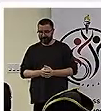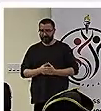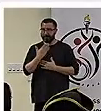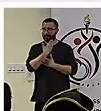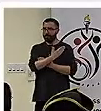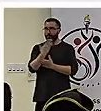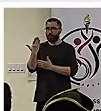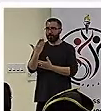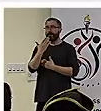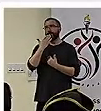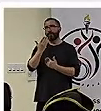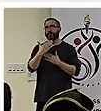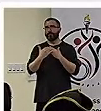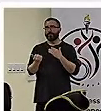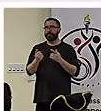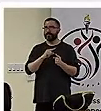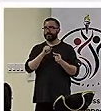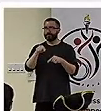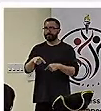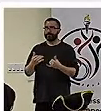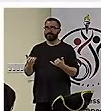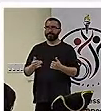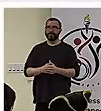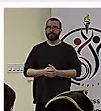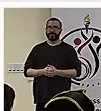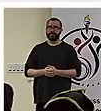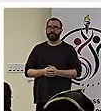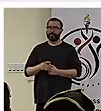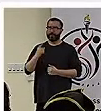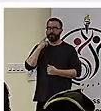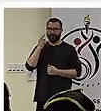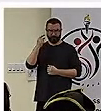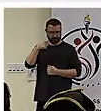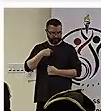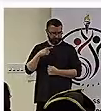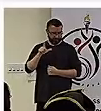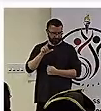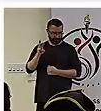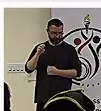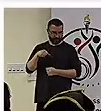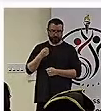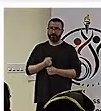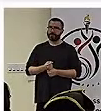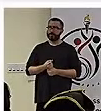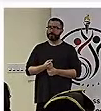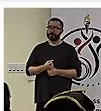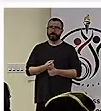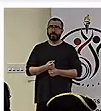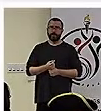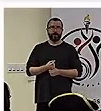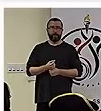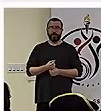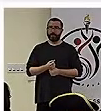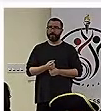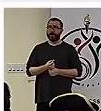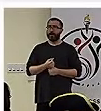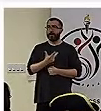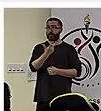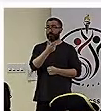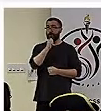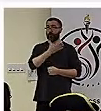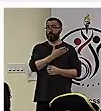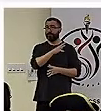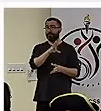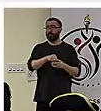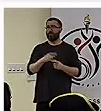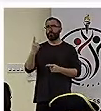to be here with you again. I think it's probably, 26 years for me. And my 3 daughters have accompanied me. One is in Ottawa, wishes she could be